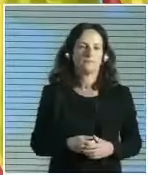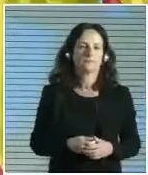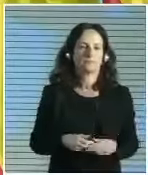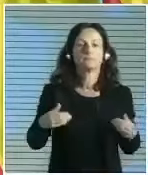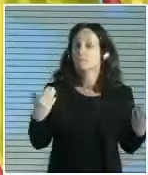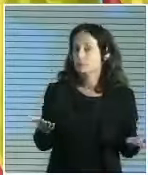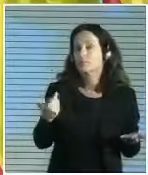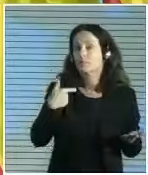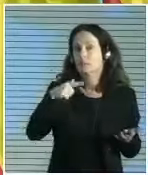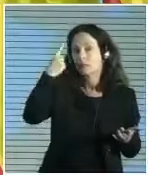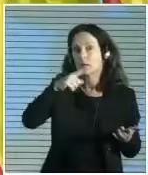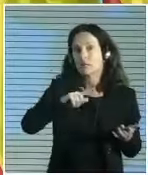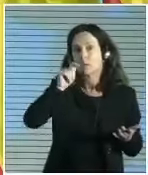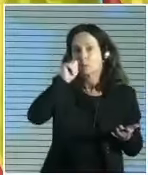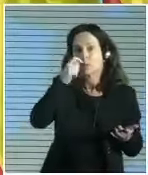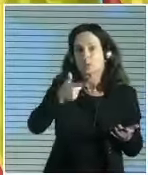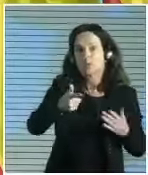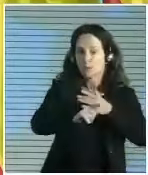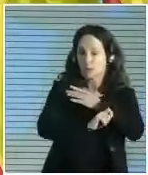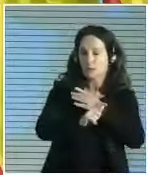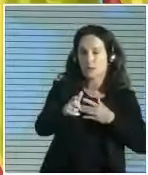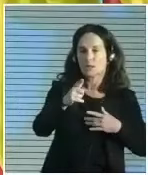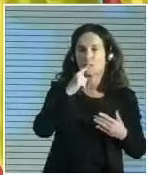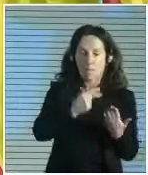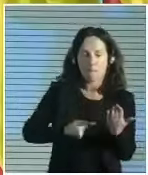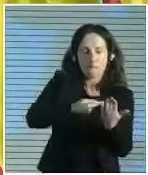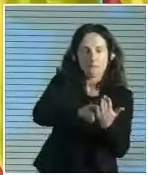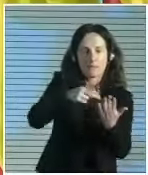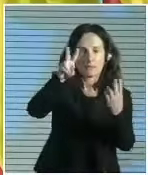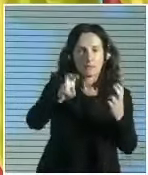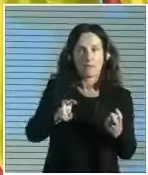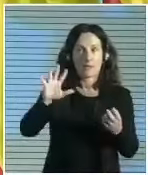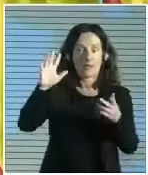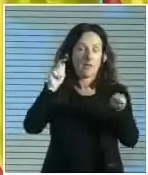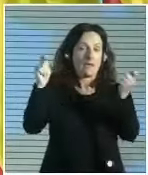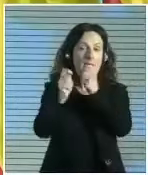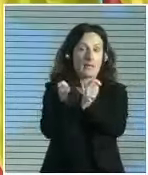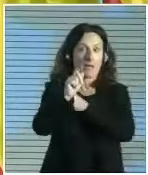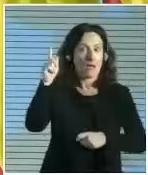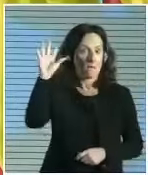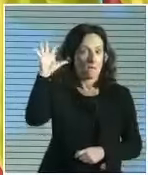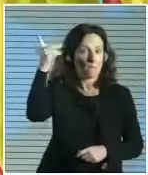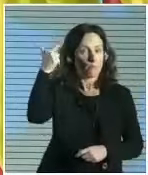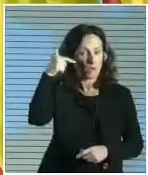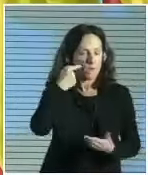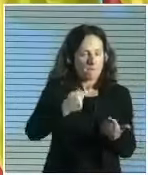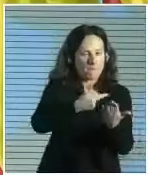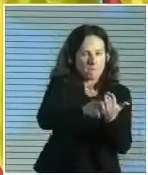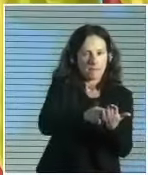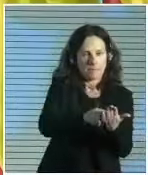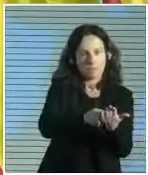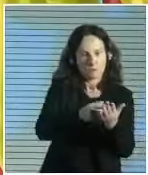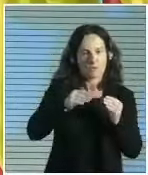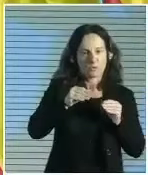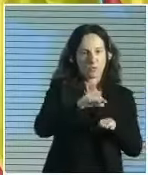one of the signatories of the Glasgow Declaration on Climate Action in Tourism. This declaration asks for signatories to